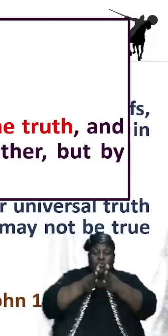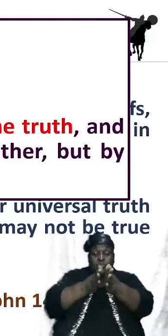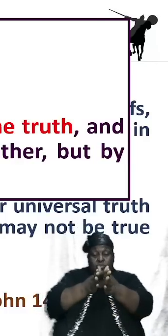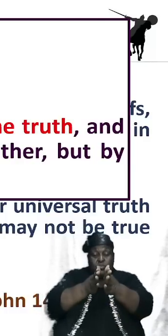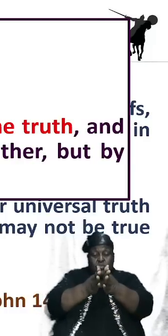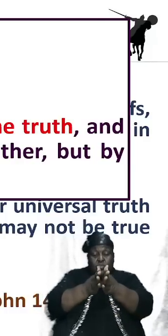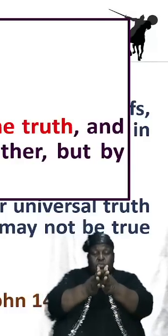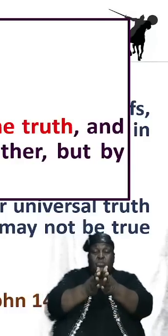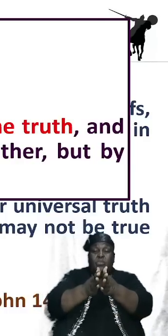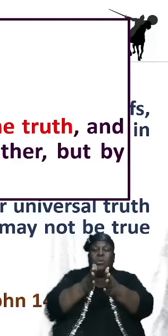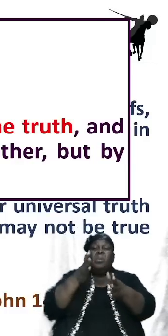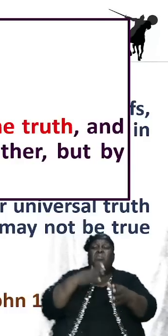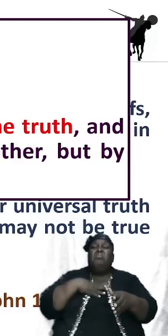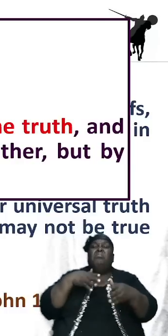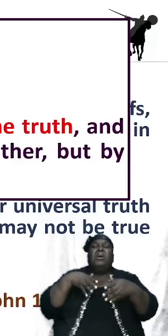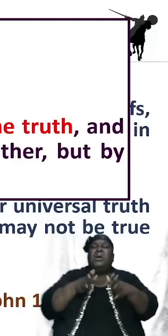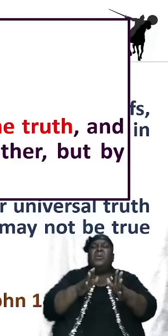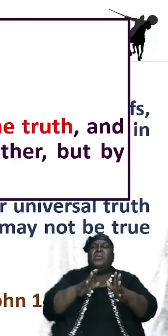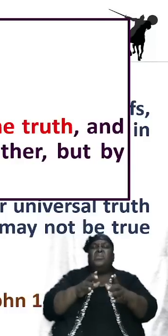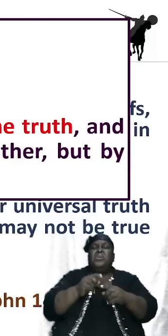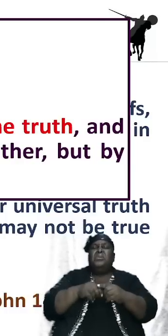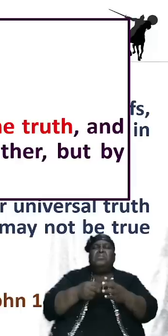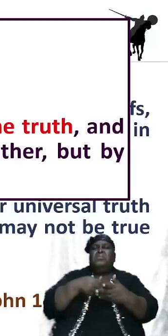say, look here, it's only my way or the highway.